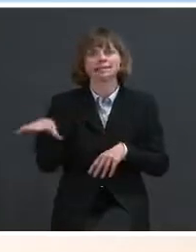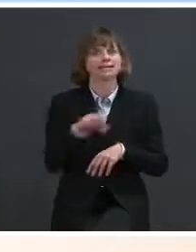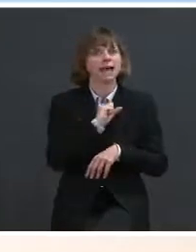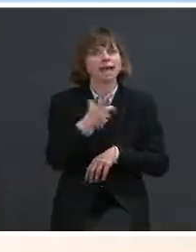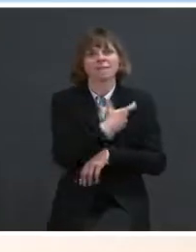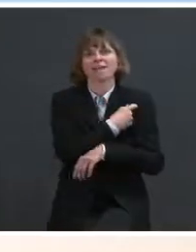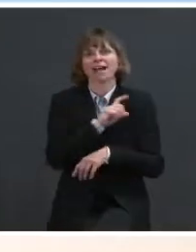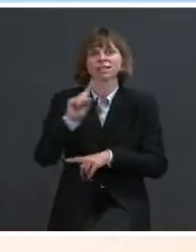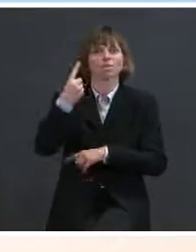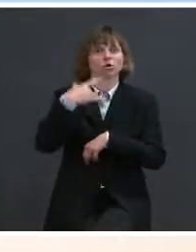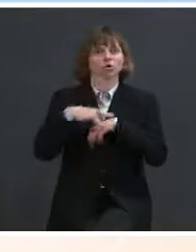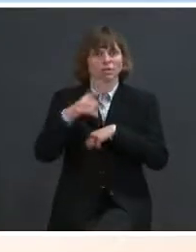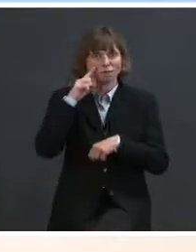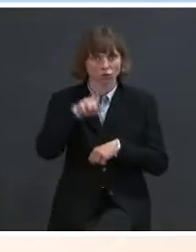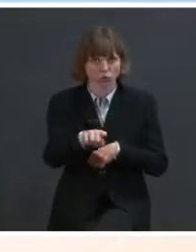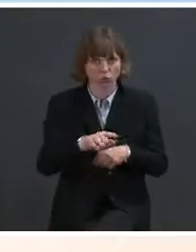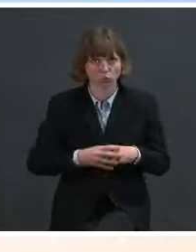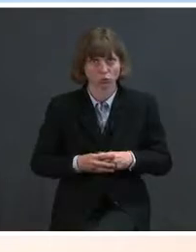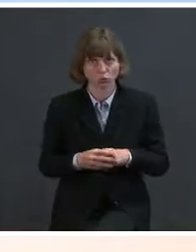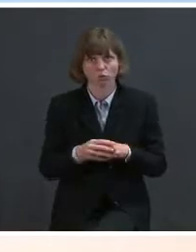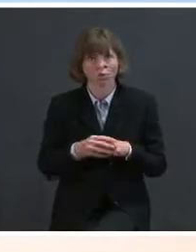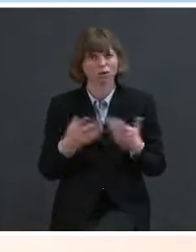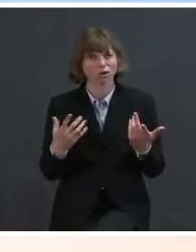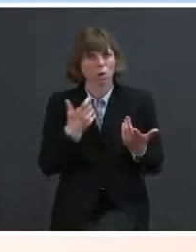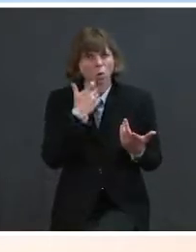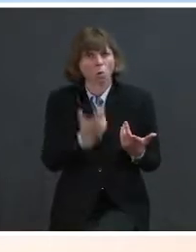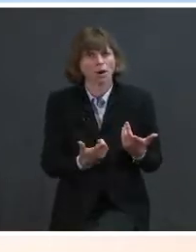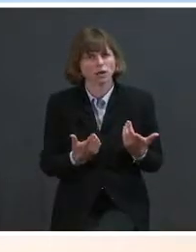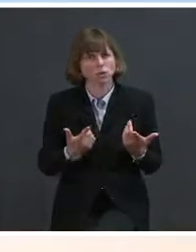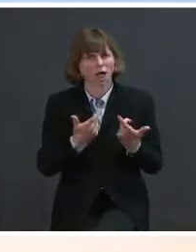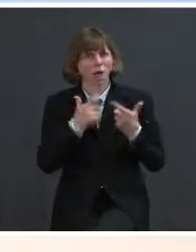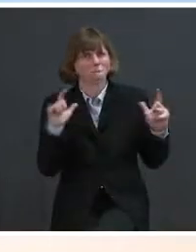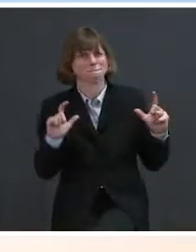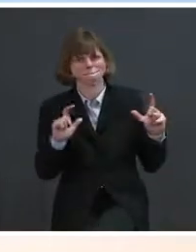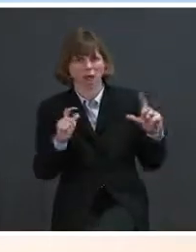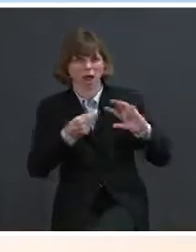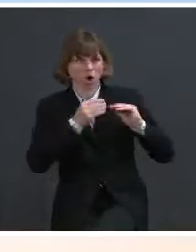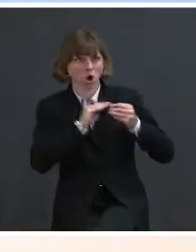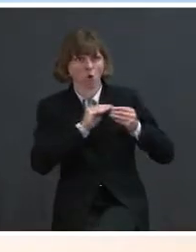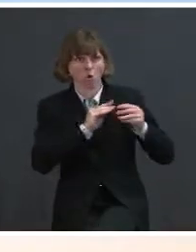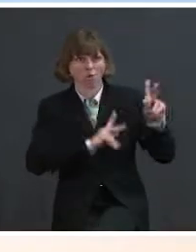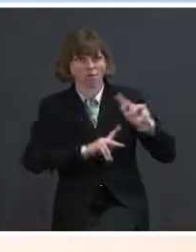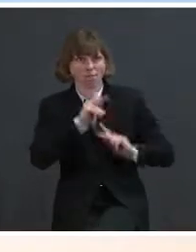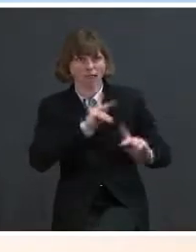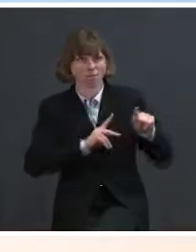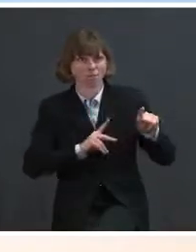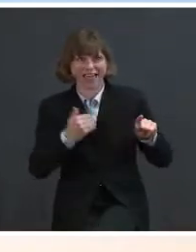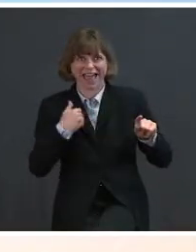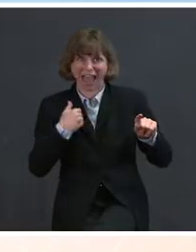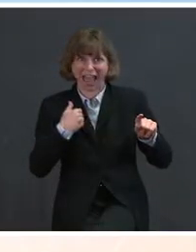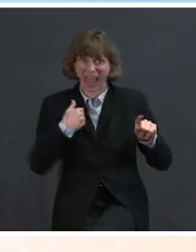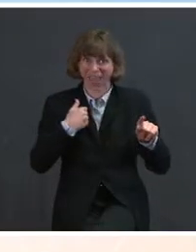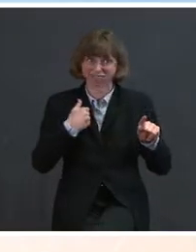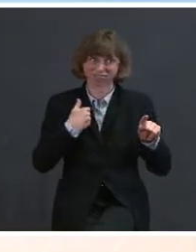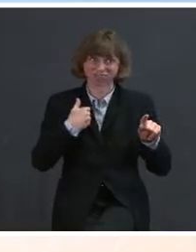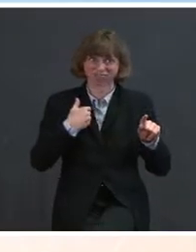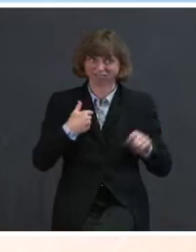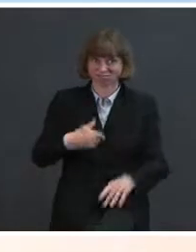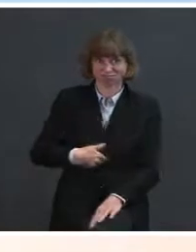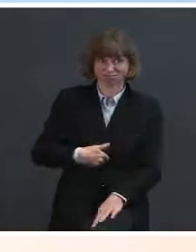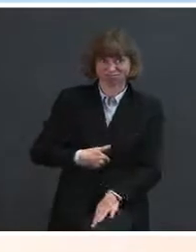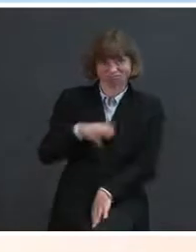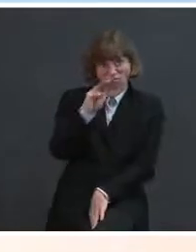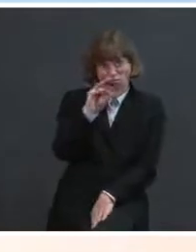But what do you say to a significant segment of the population that has a moral problem with the Johnson & Johnson